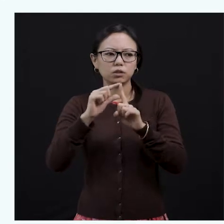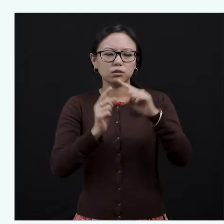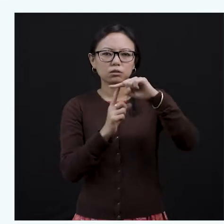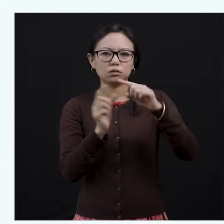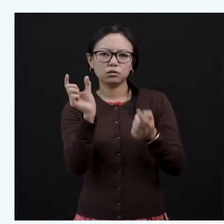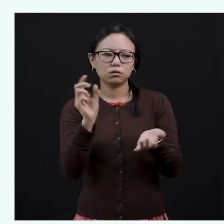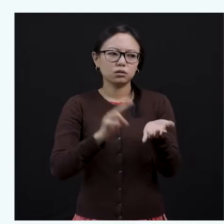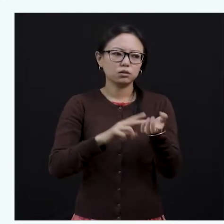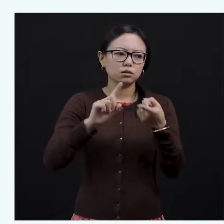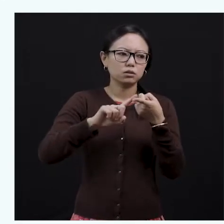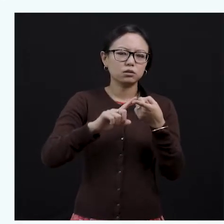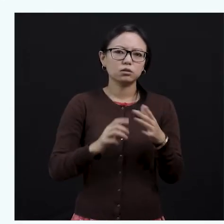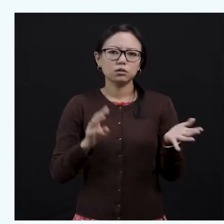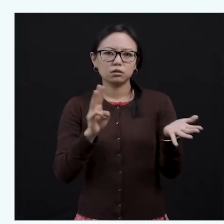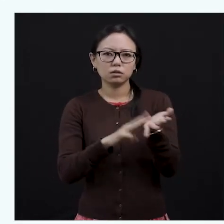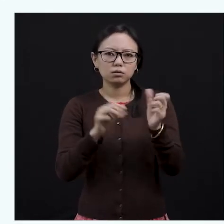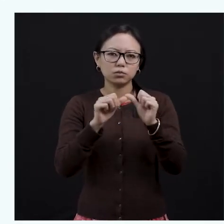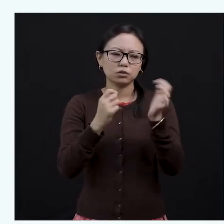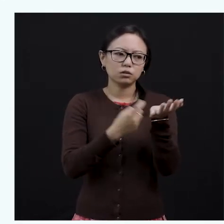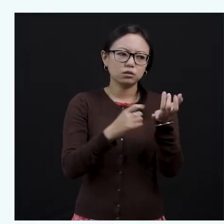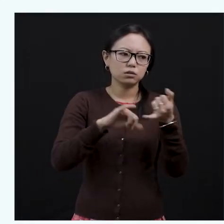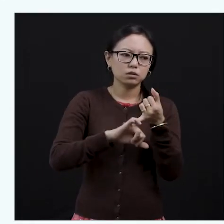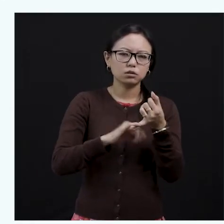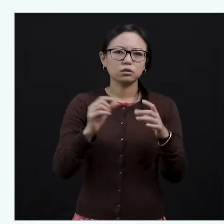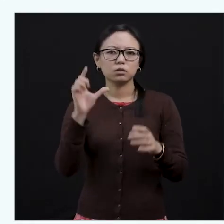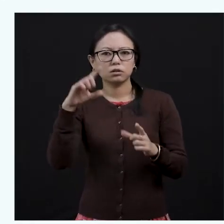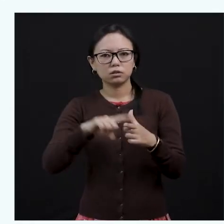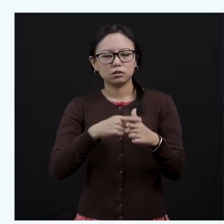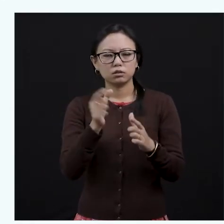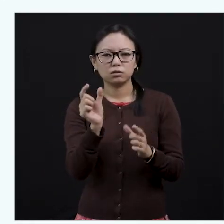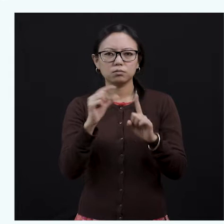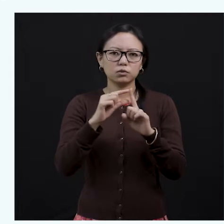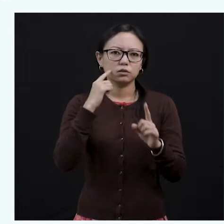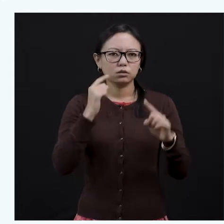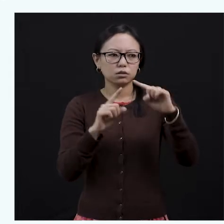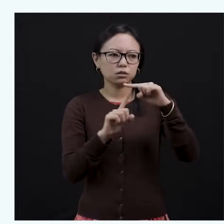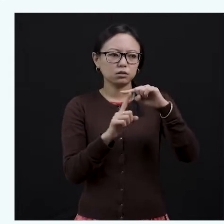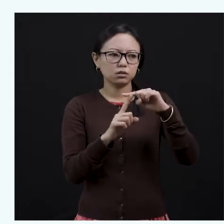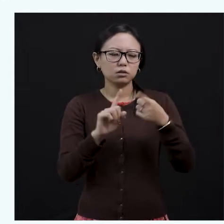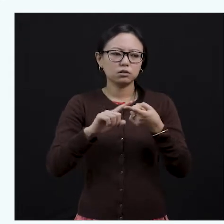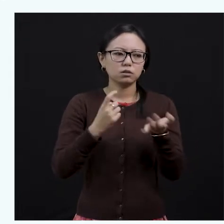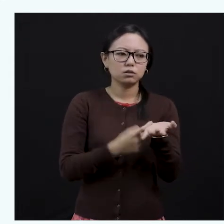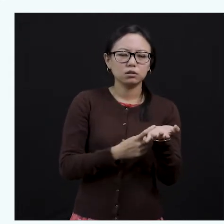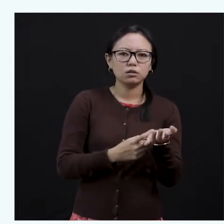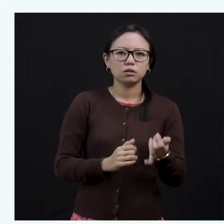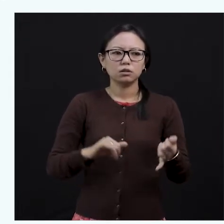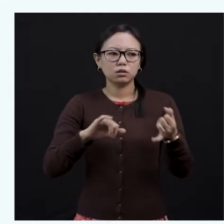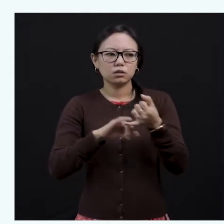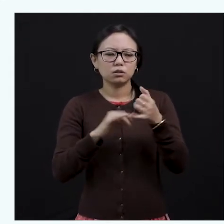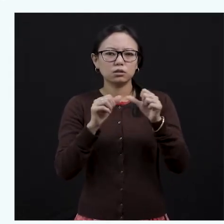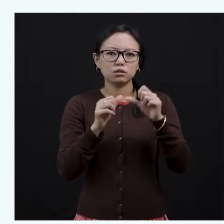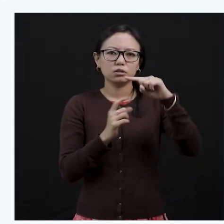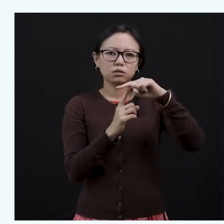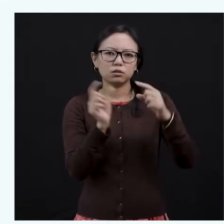Saturn, and Uranus. So of all these 8 planets, Earth is the only planet where human